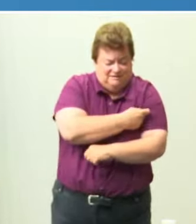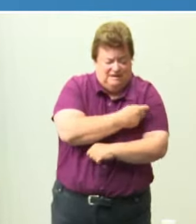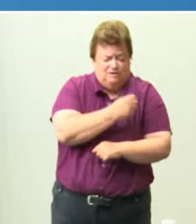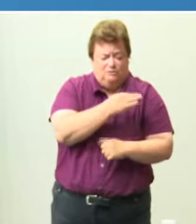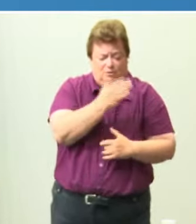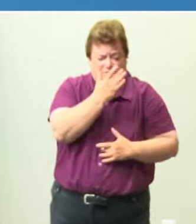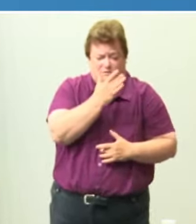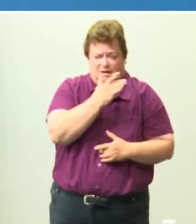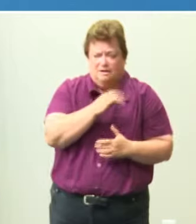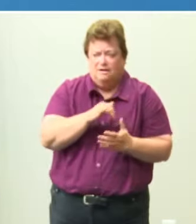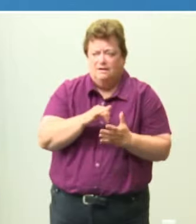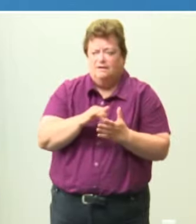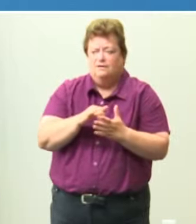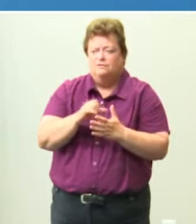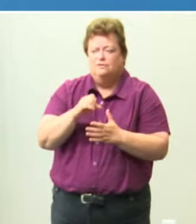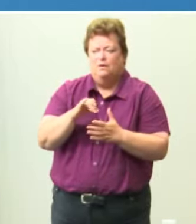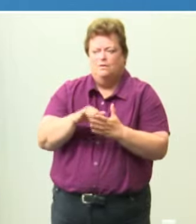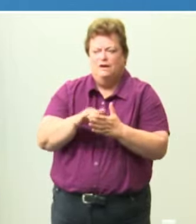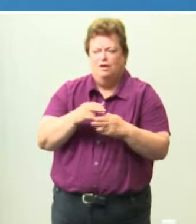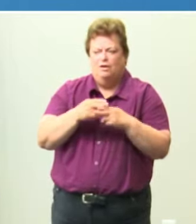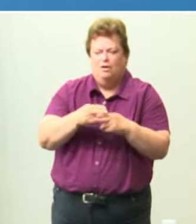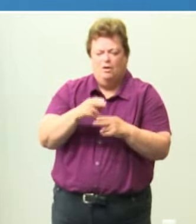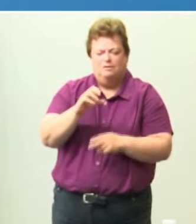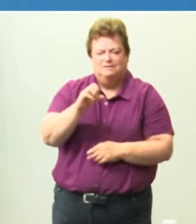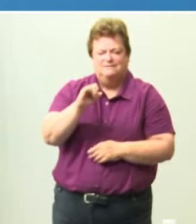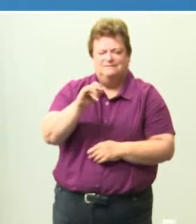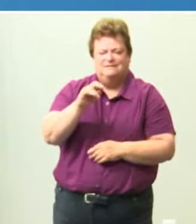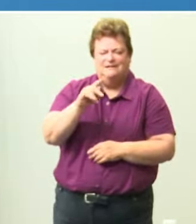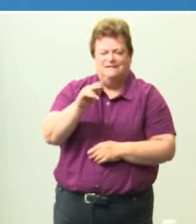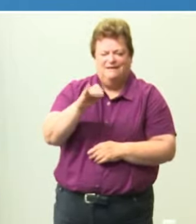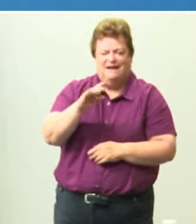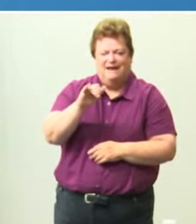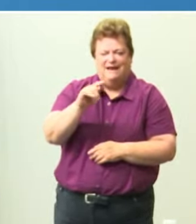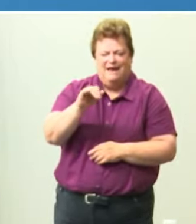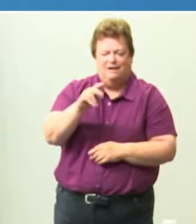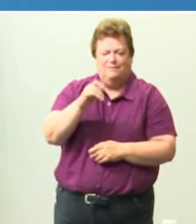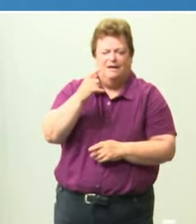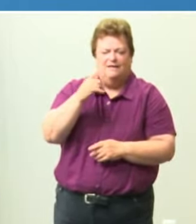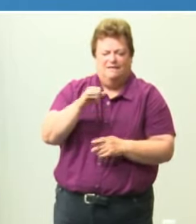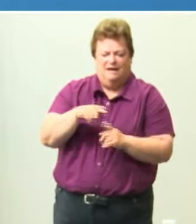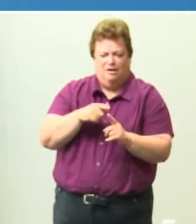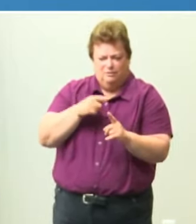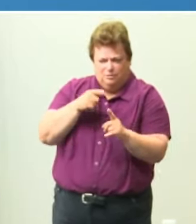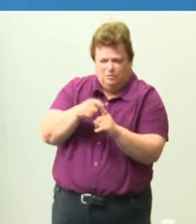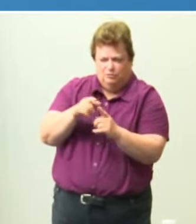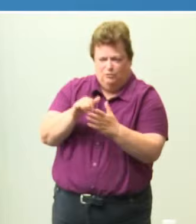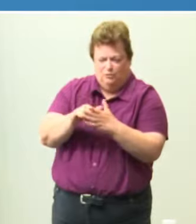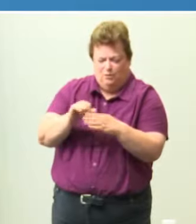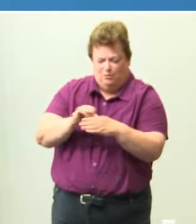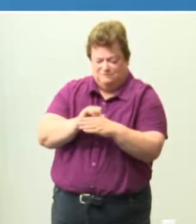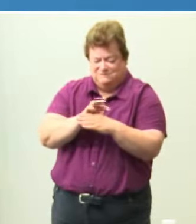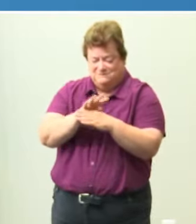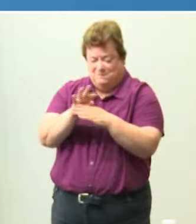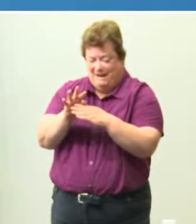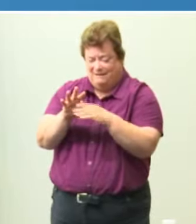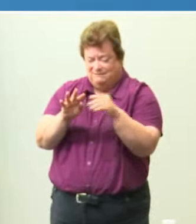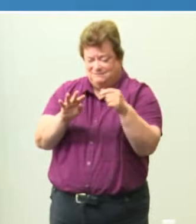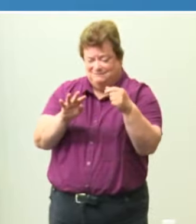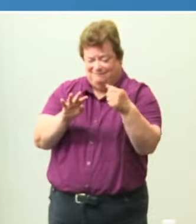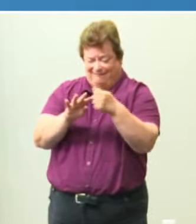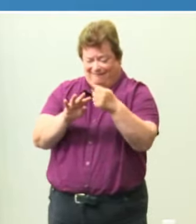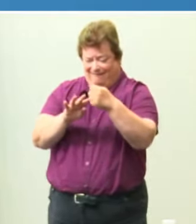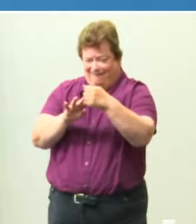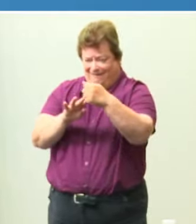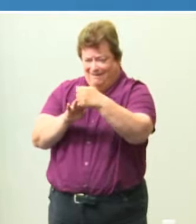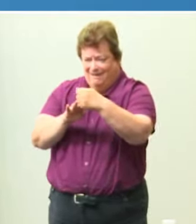what we call monoclonal antibodies. So they're synthetic antibodies targeted to this spike protein. And what happens, just like with